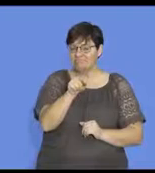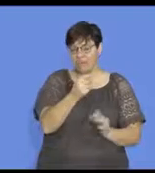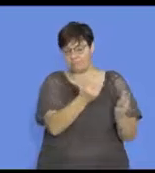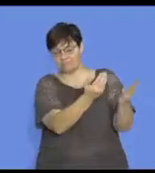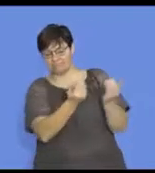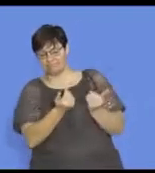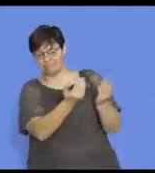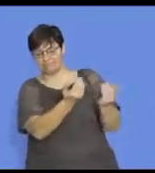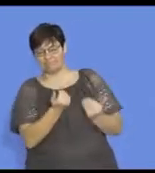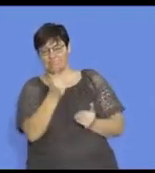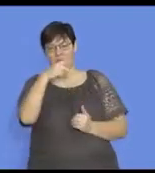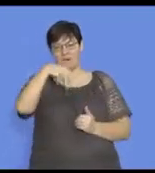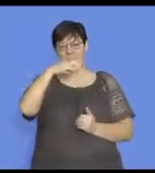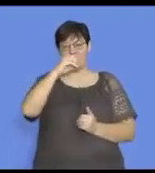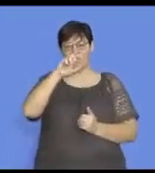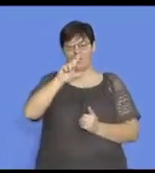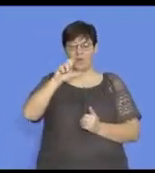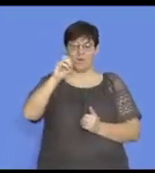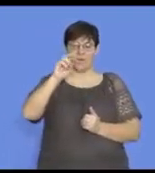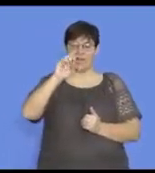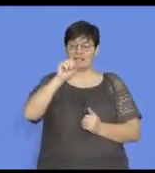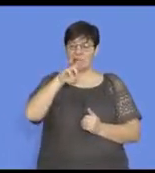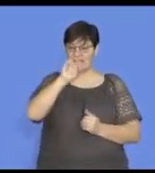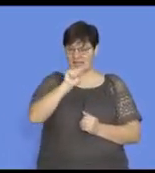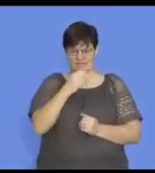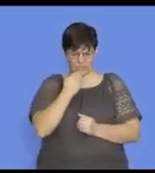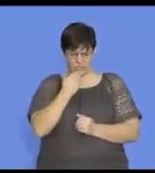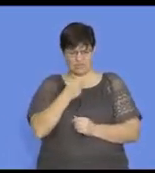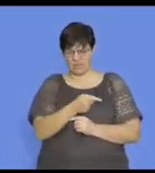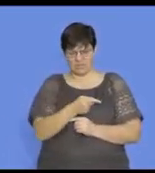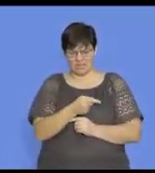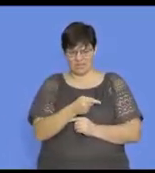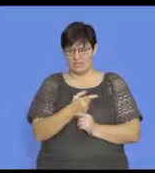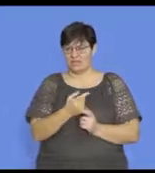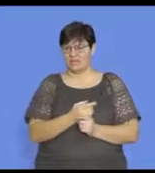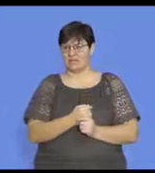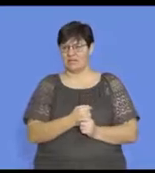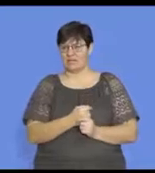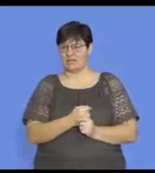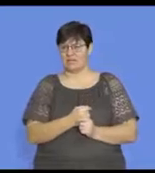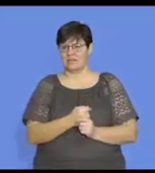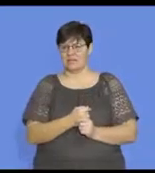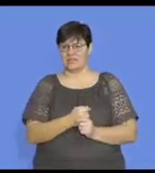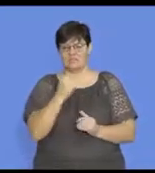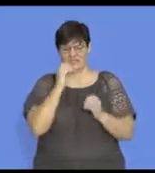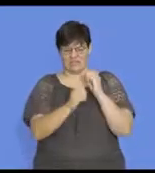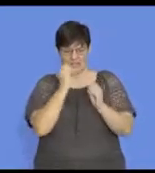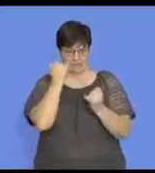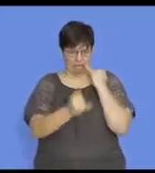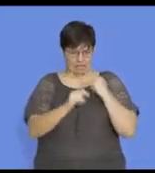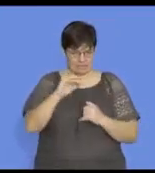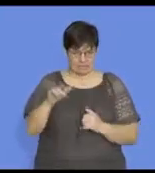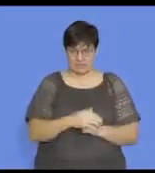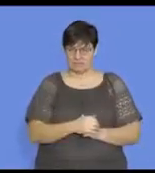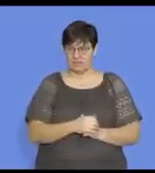the pollinators. Right, what are the pollinators? Let me quickly just fix that. All